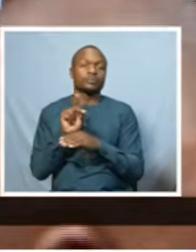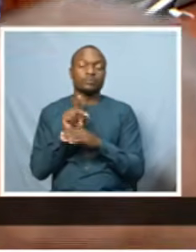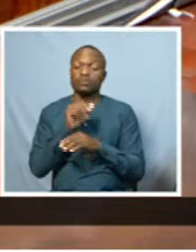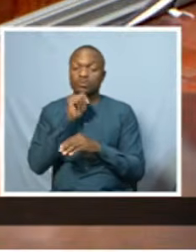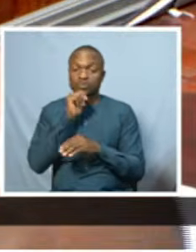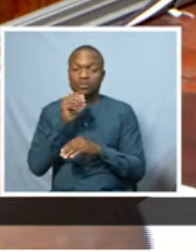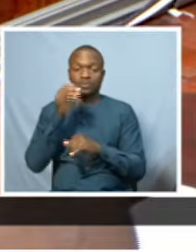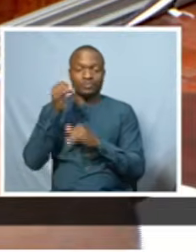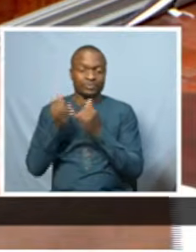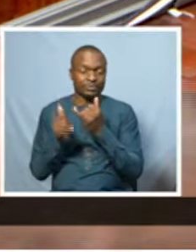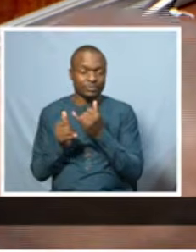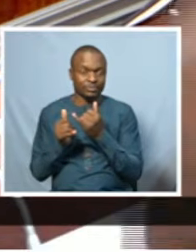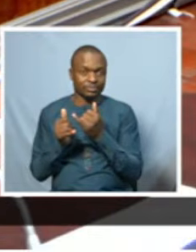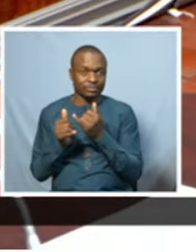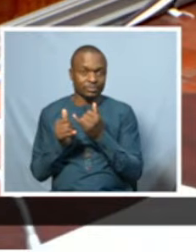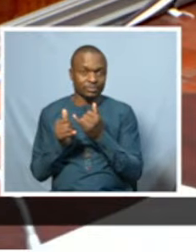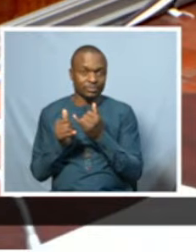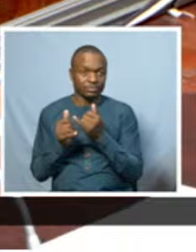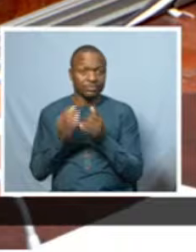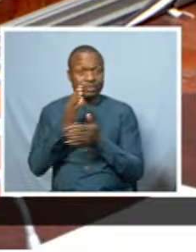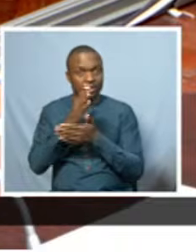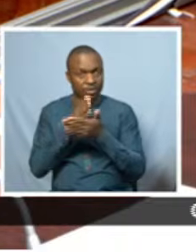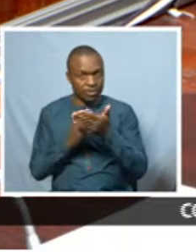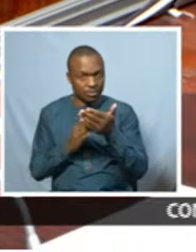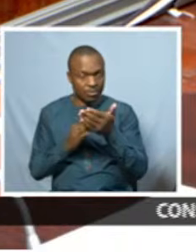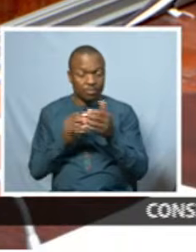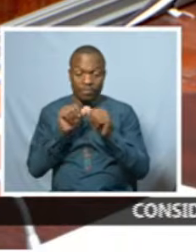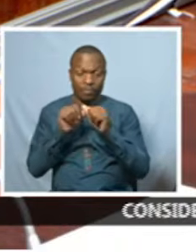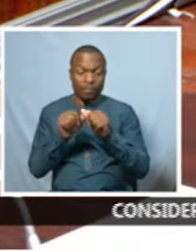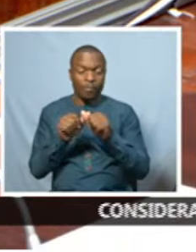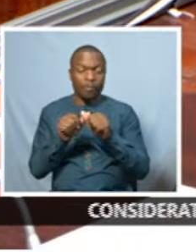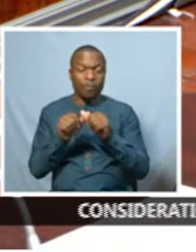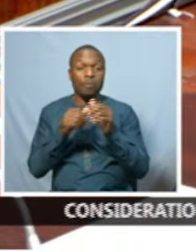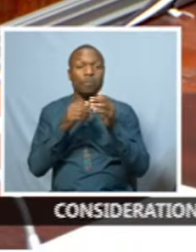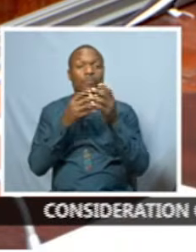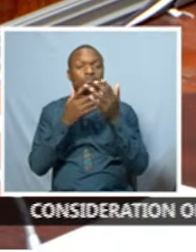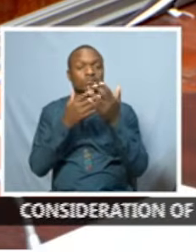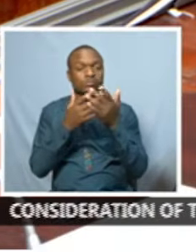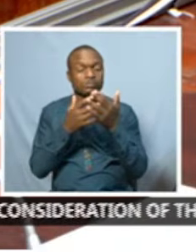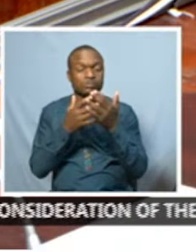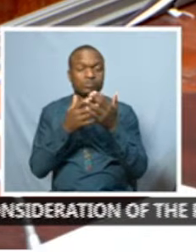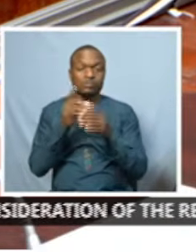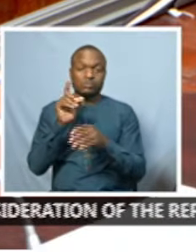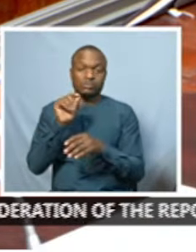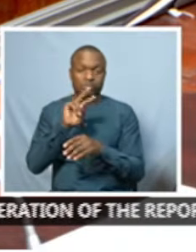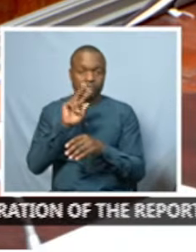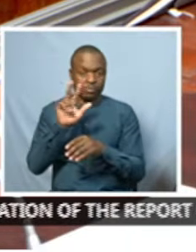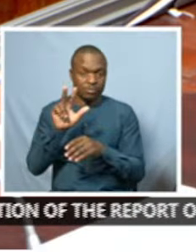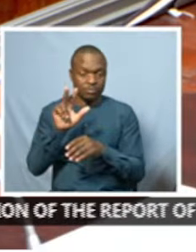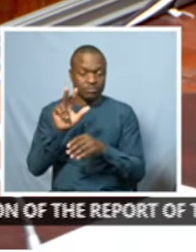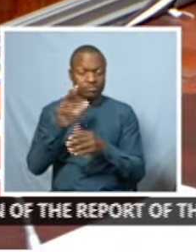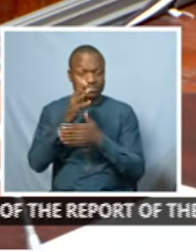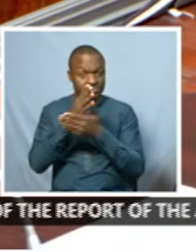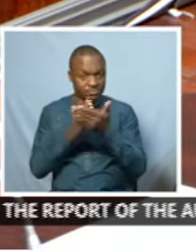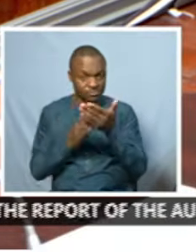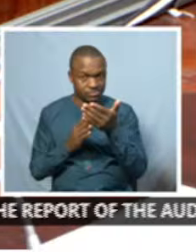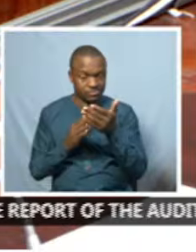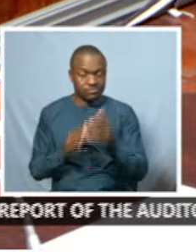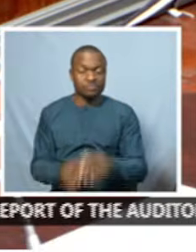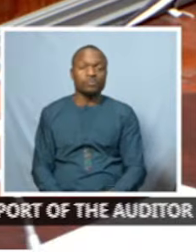not done. Some of them still outstanding from 2023. And some of